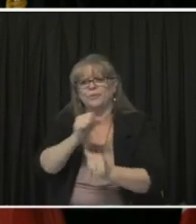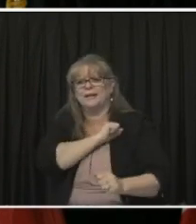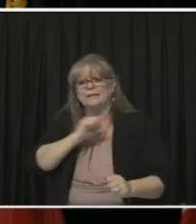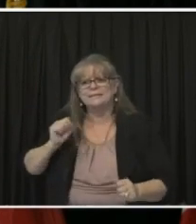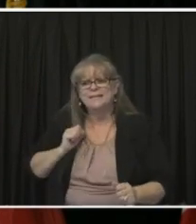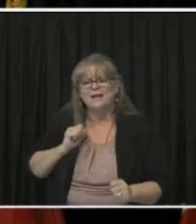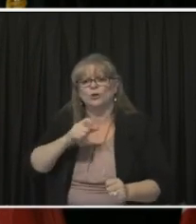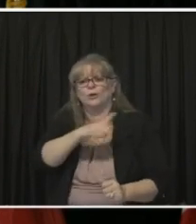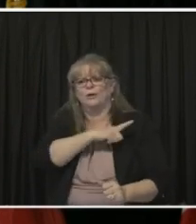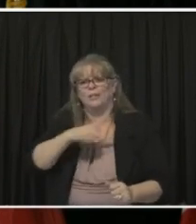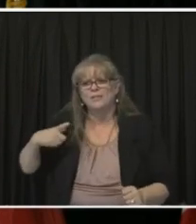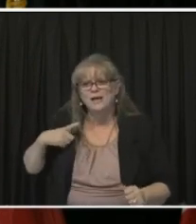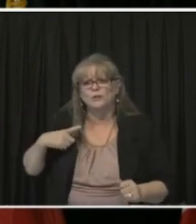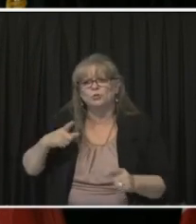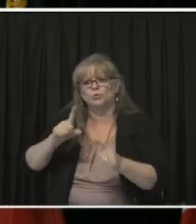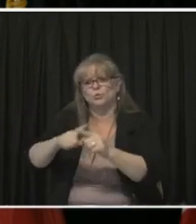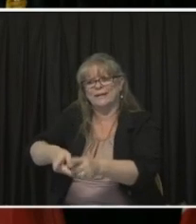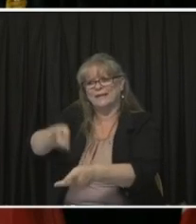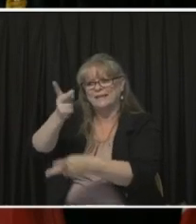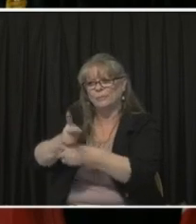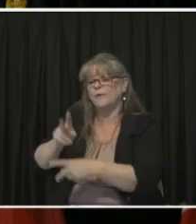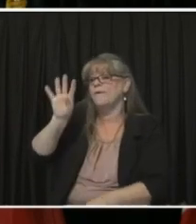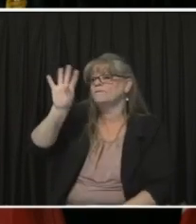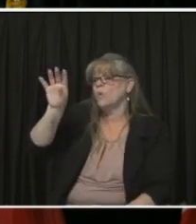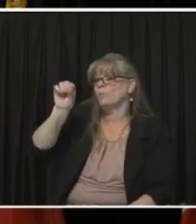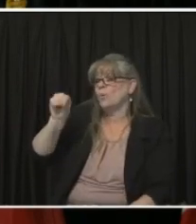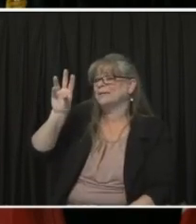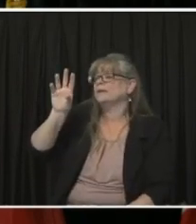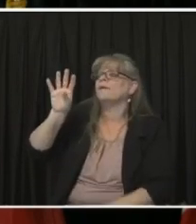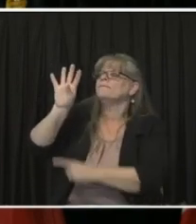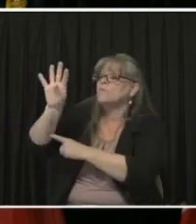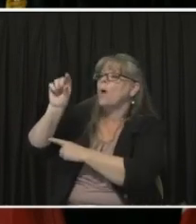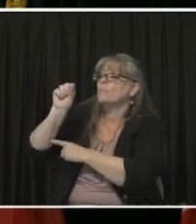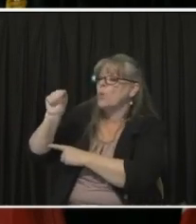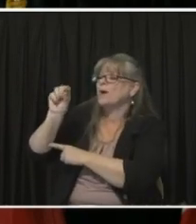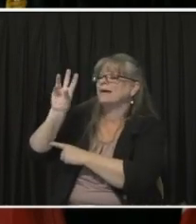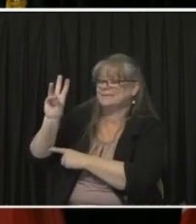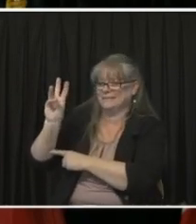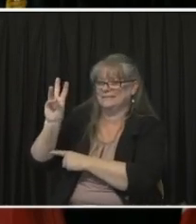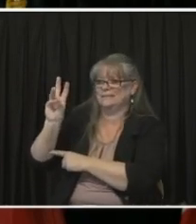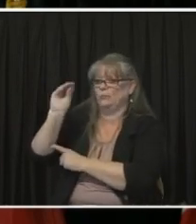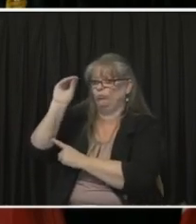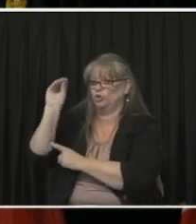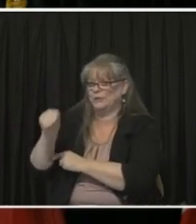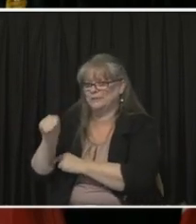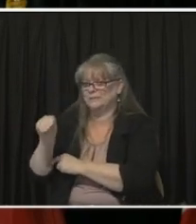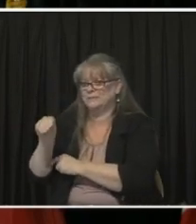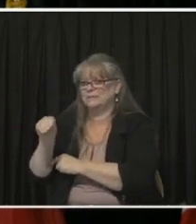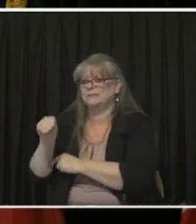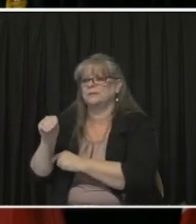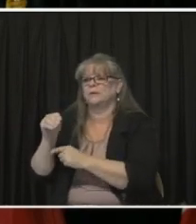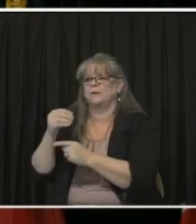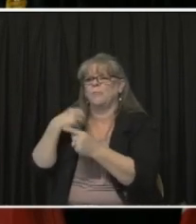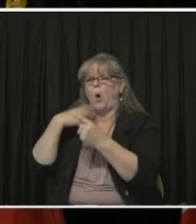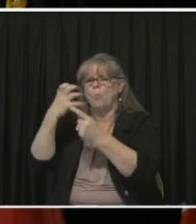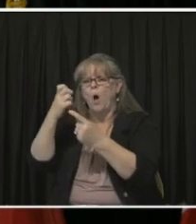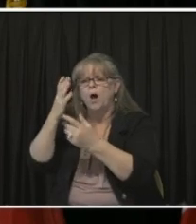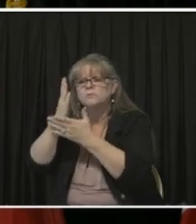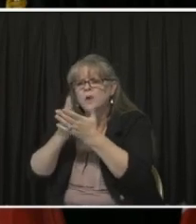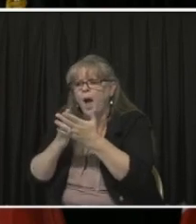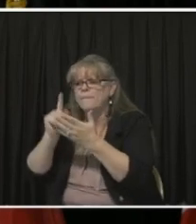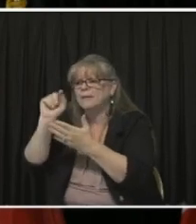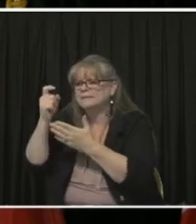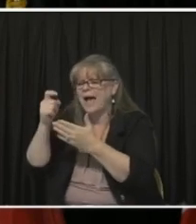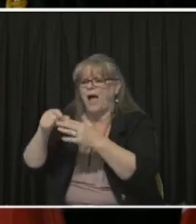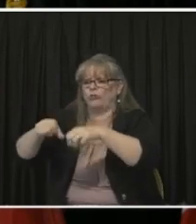further on a revenue-neutral basis, meaning without sacrificing any revenue by eliminating tax expenditures. No one has, as far as I know, talked about